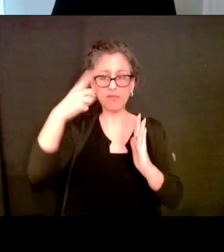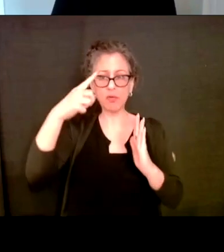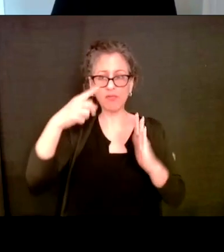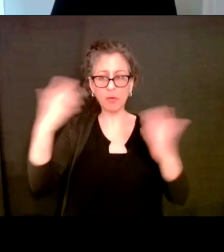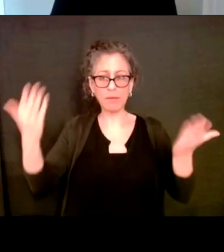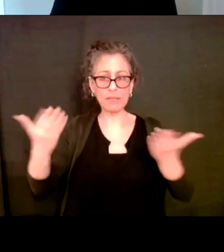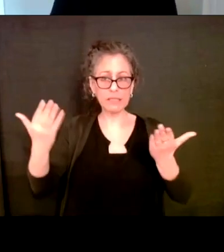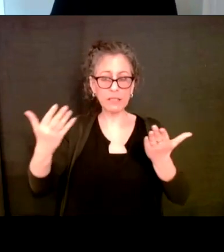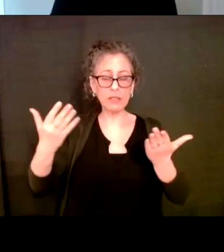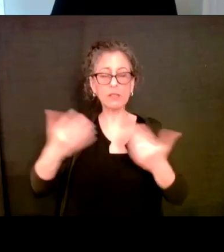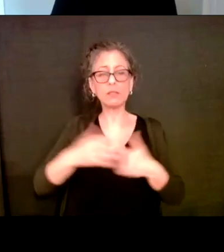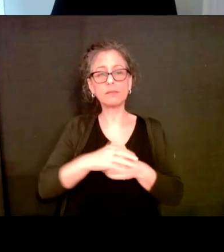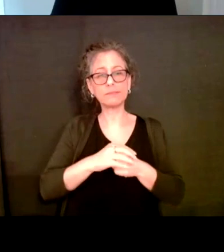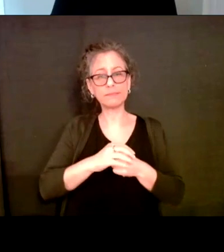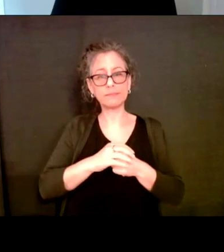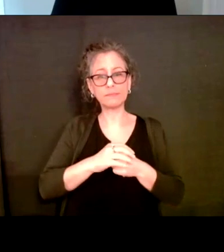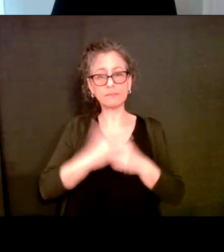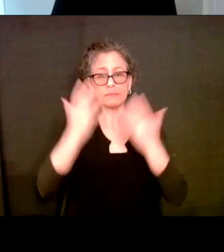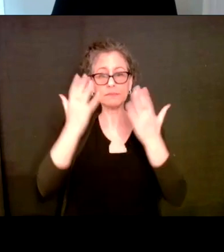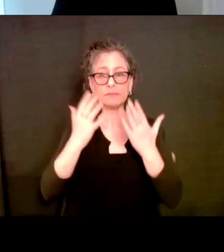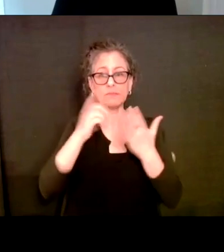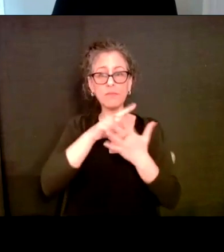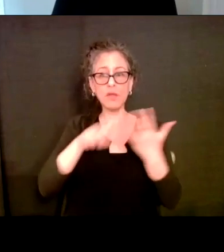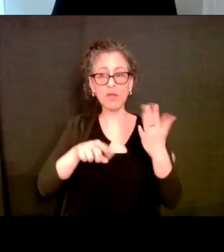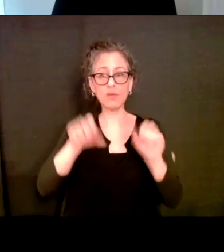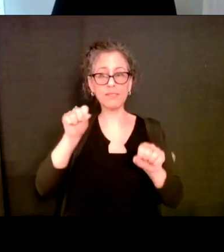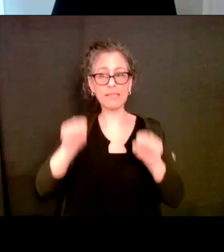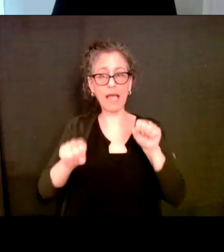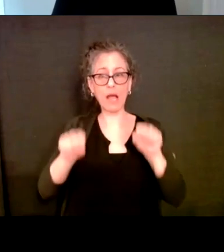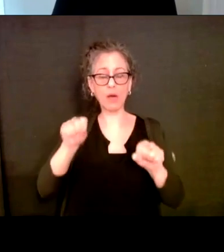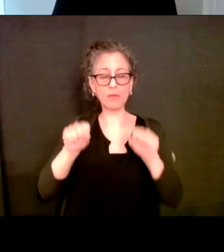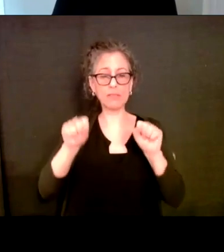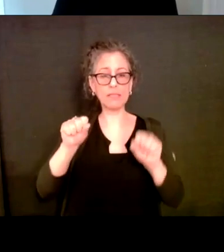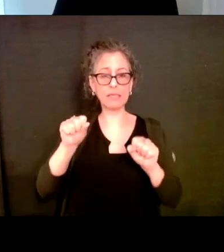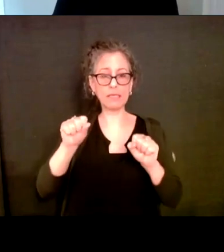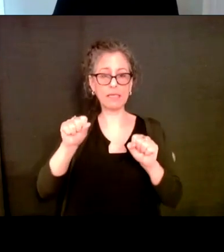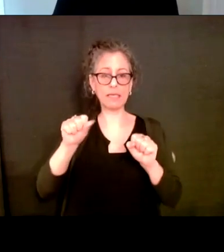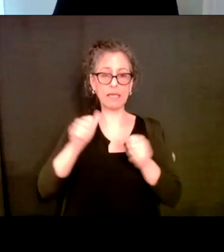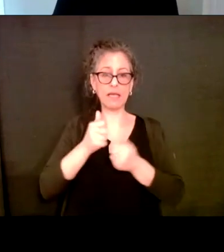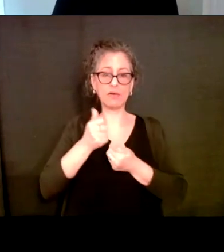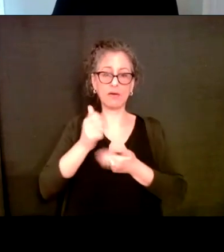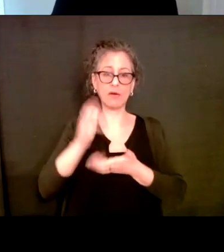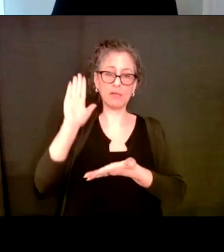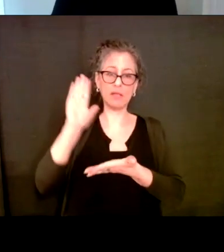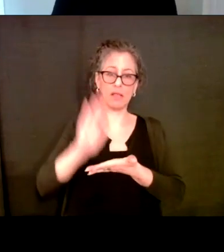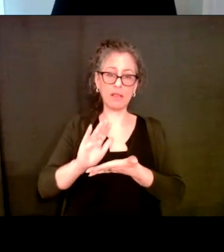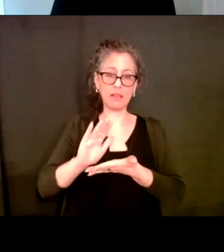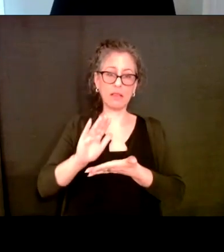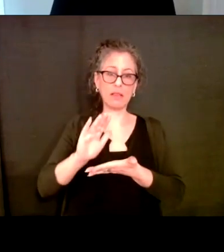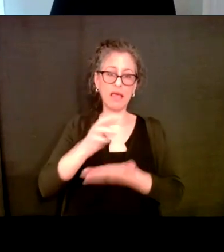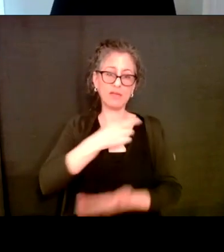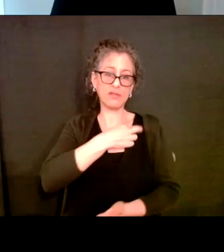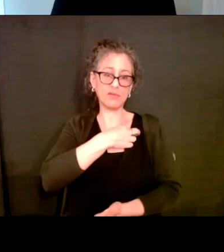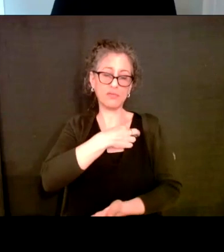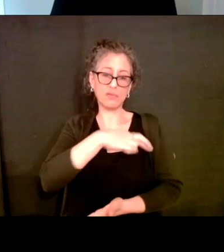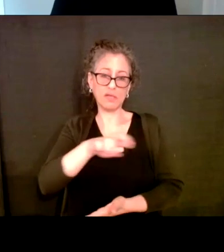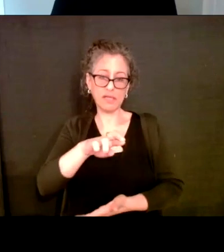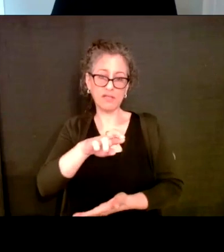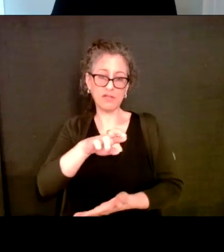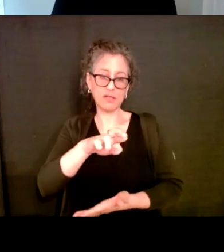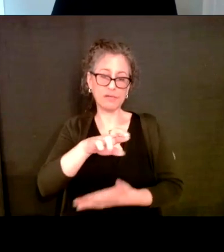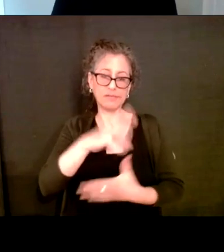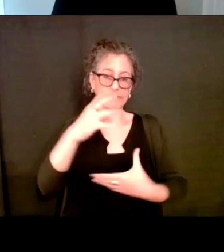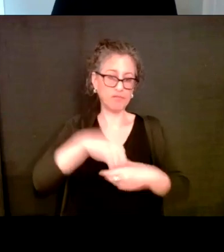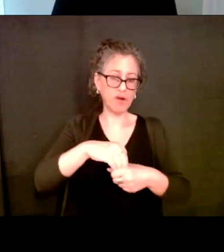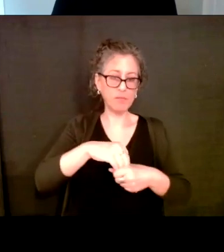purpose? Unfortunately, those doubts can lead to a decrease in a sense of religiosity and to greater distress that